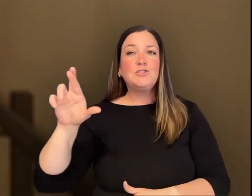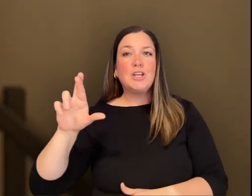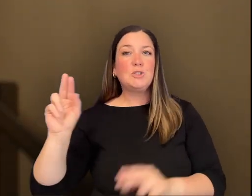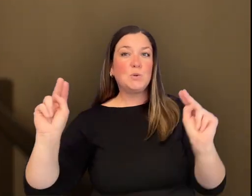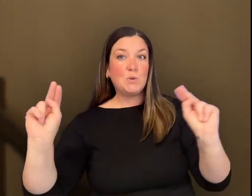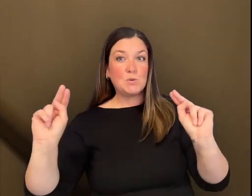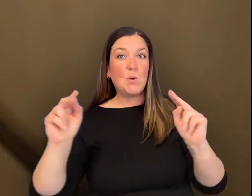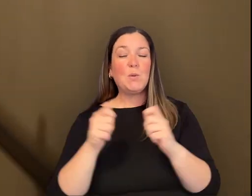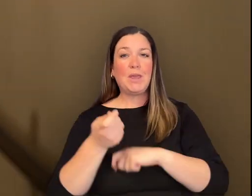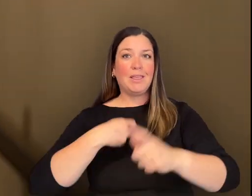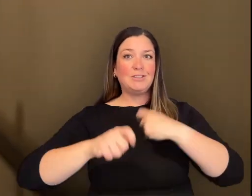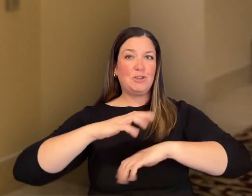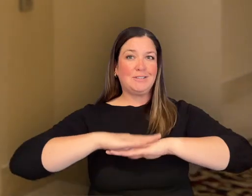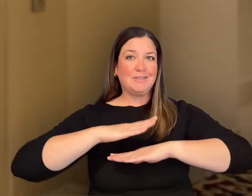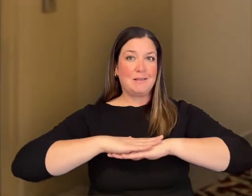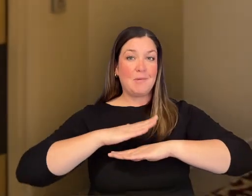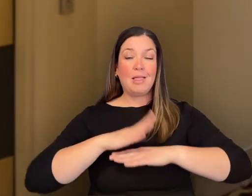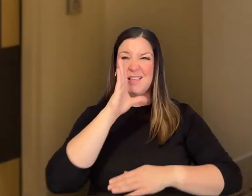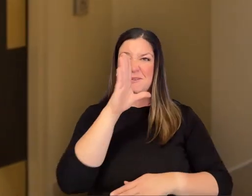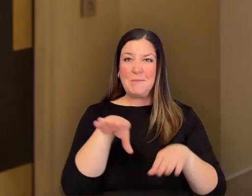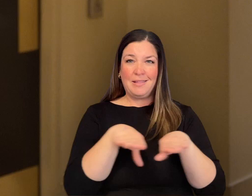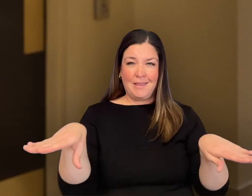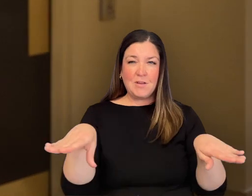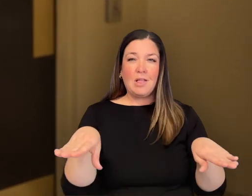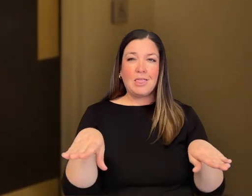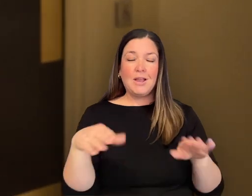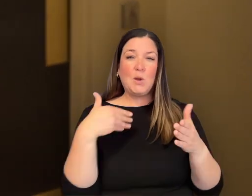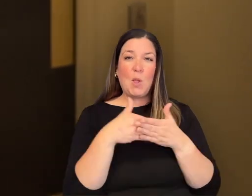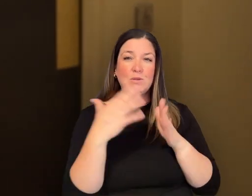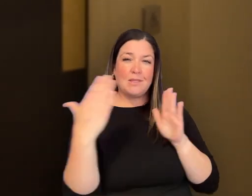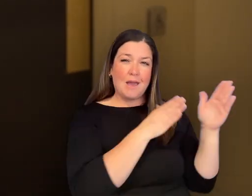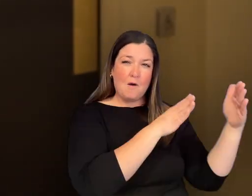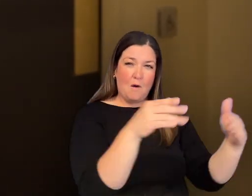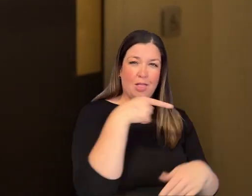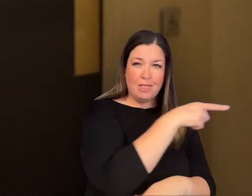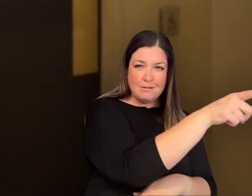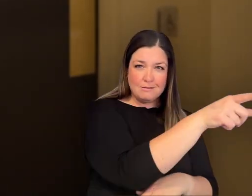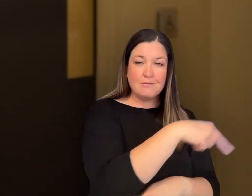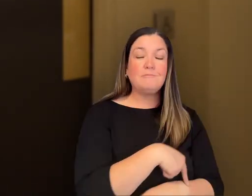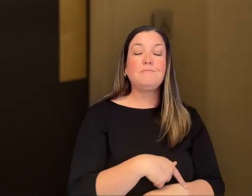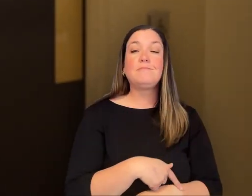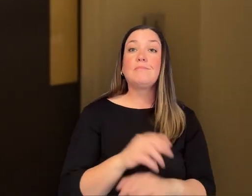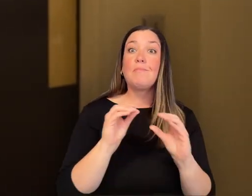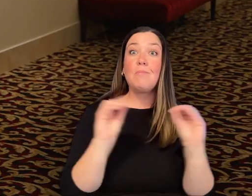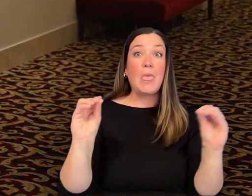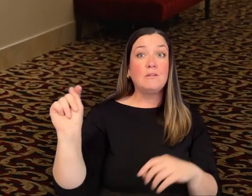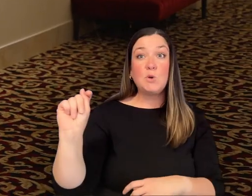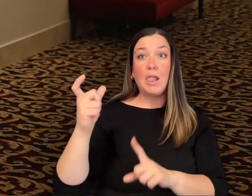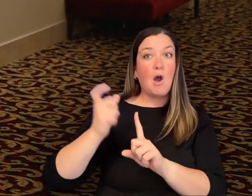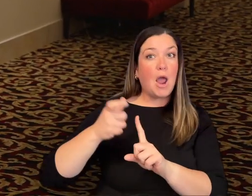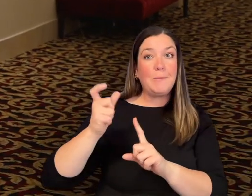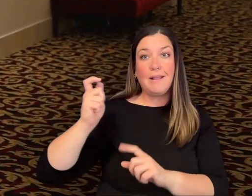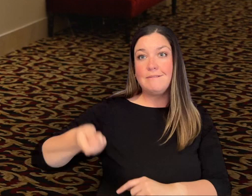and gender-neutral restroom with a changing table on the main level near the long-ramped hallway. None of the restrooms have automatic